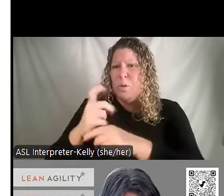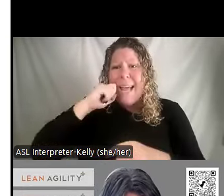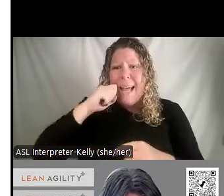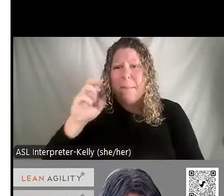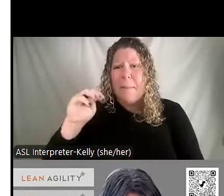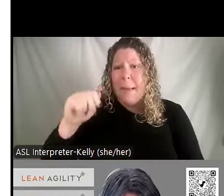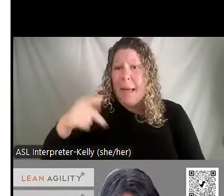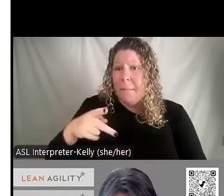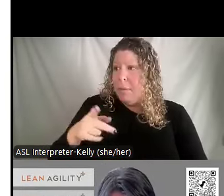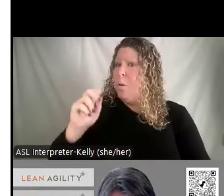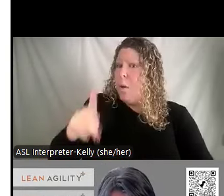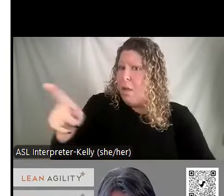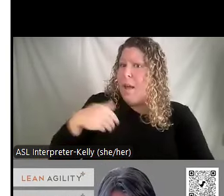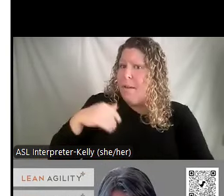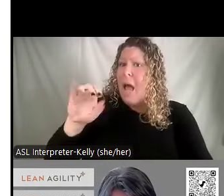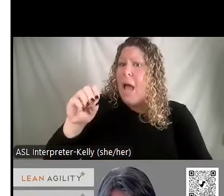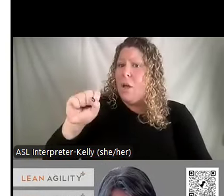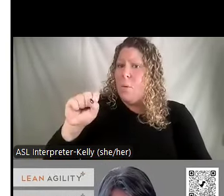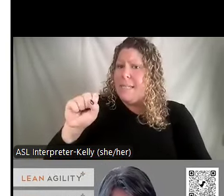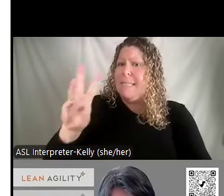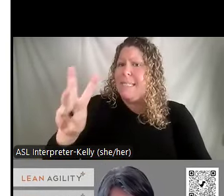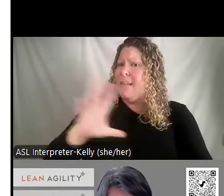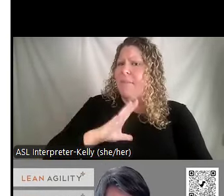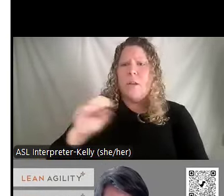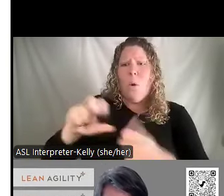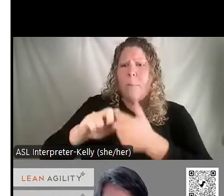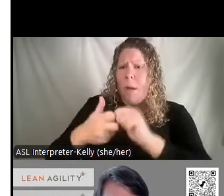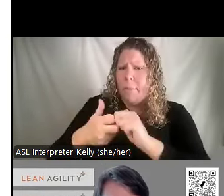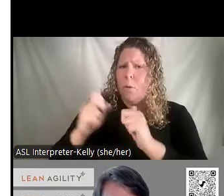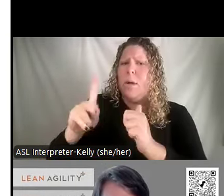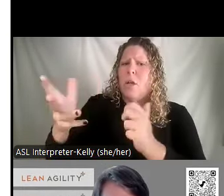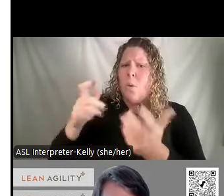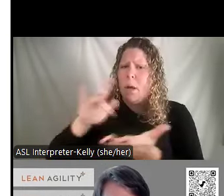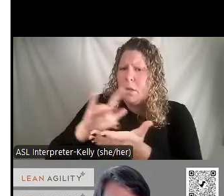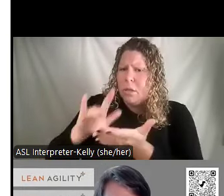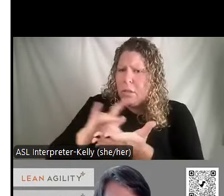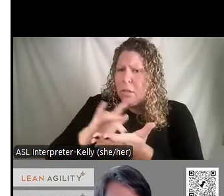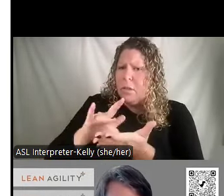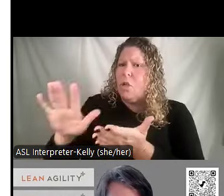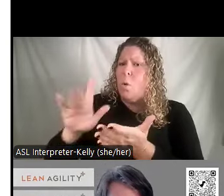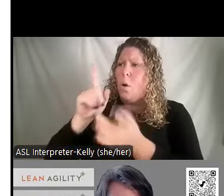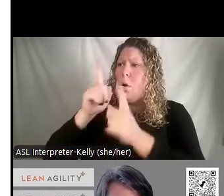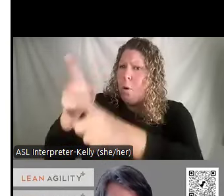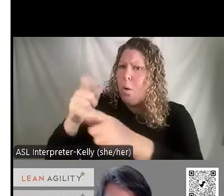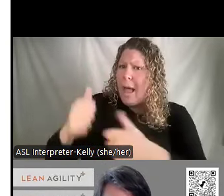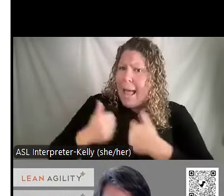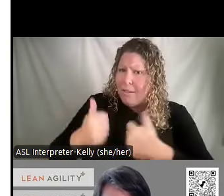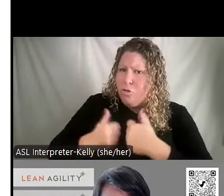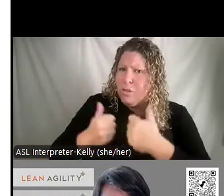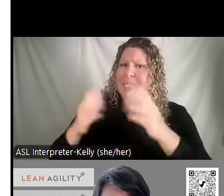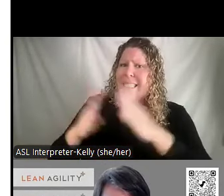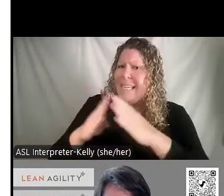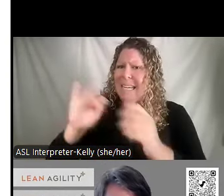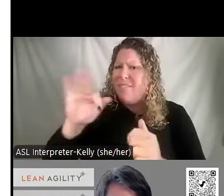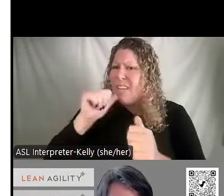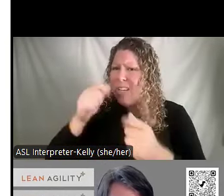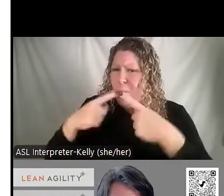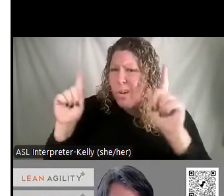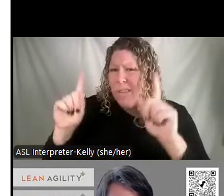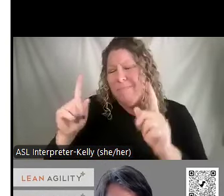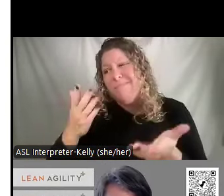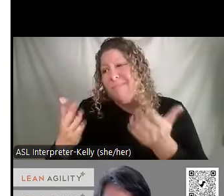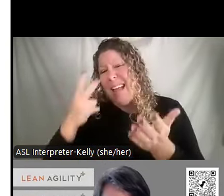iOS 6? Yeah. Oh yeah, should be no problem. You're gonna want to key in the destination address and city, and if that doesn't work, which